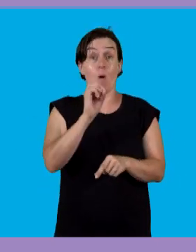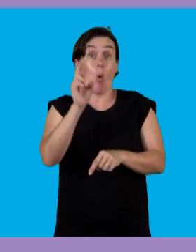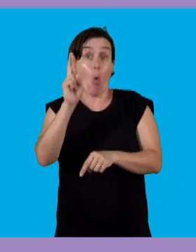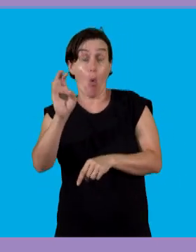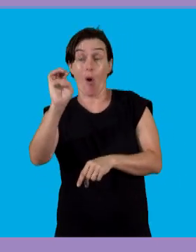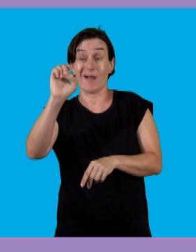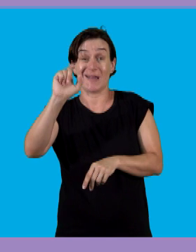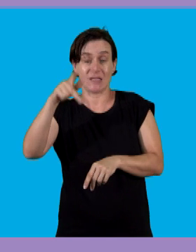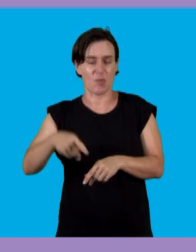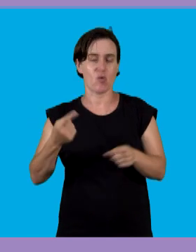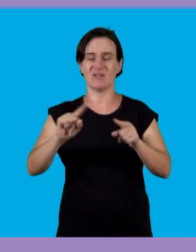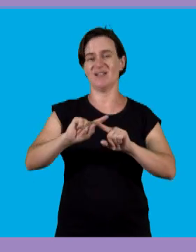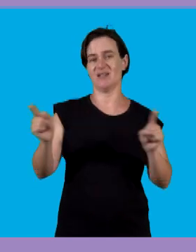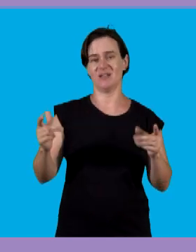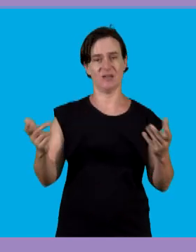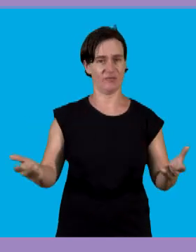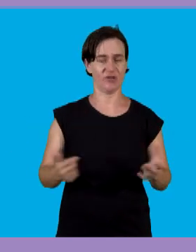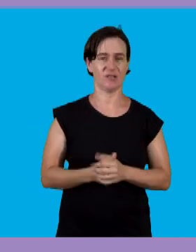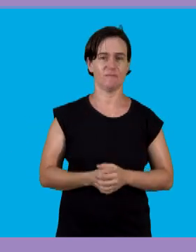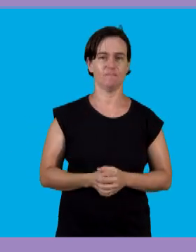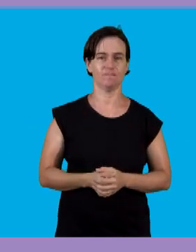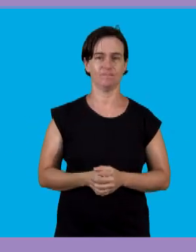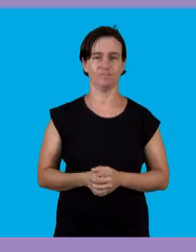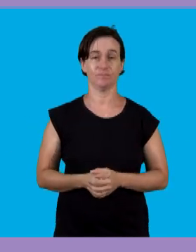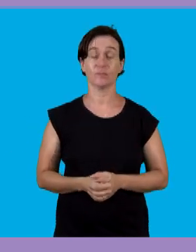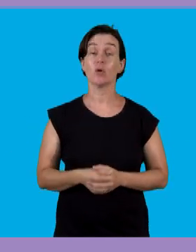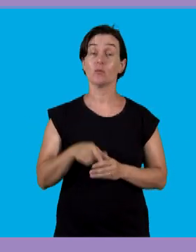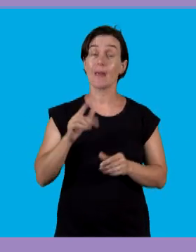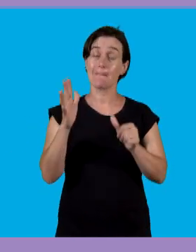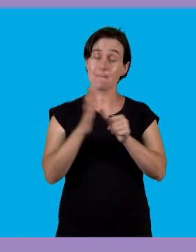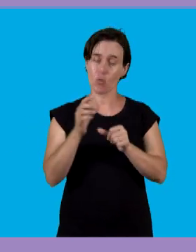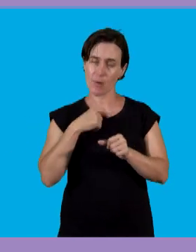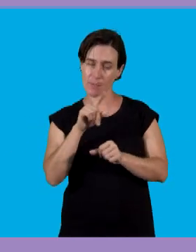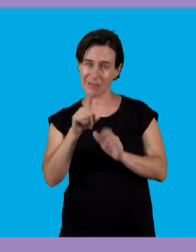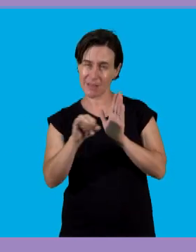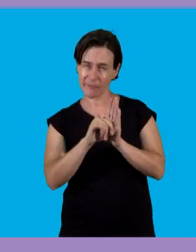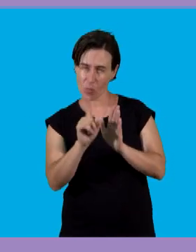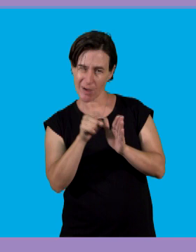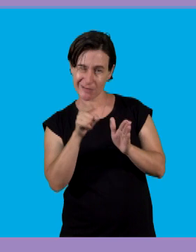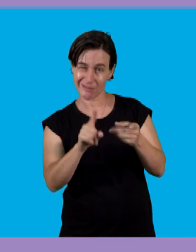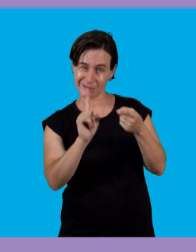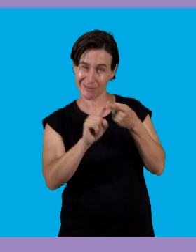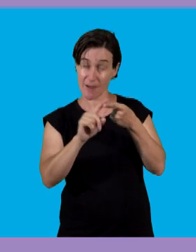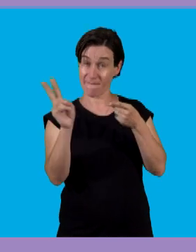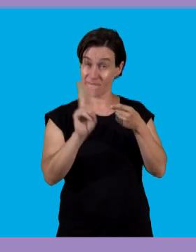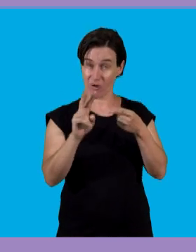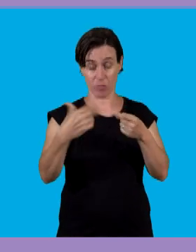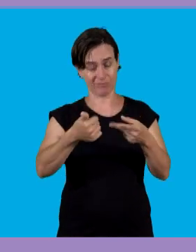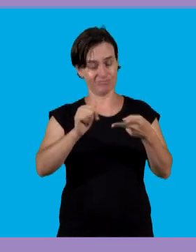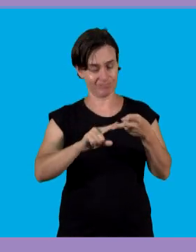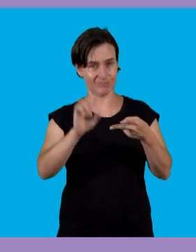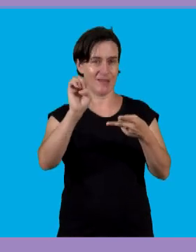same exponents to those variables. So again, we are looking for the same variables and the